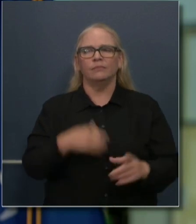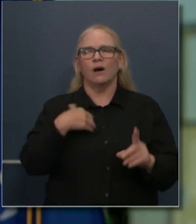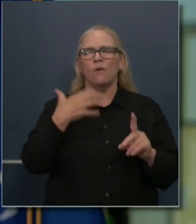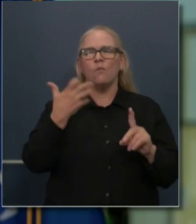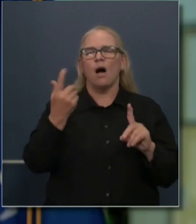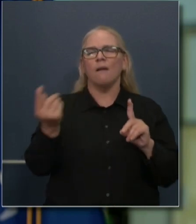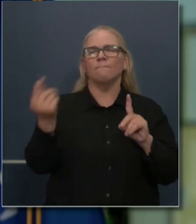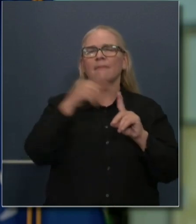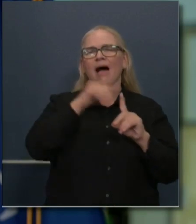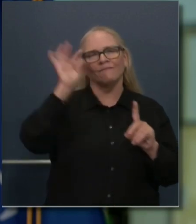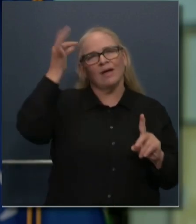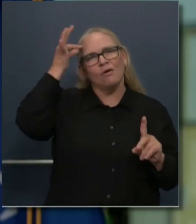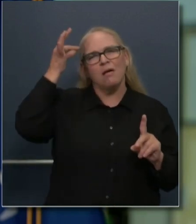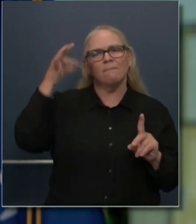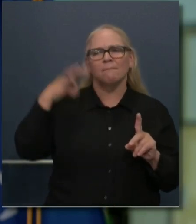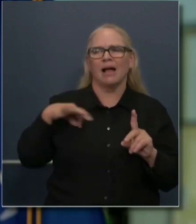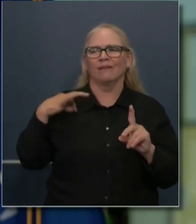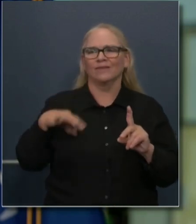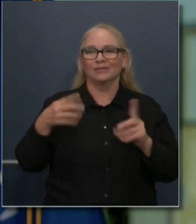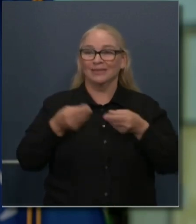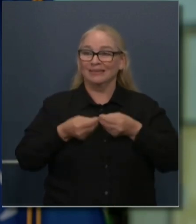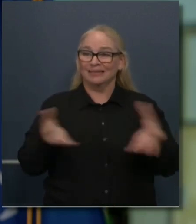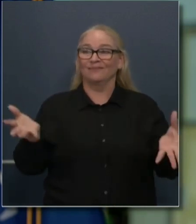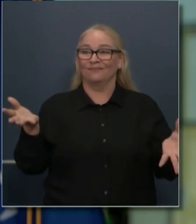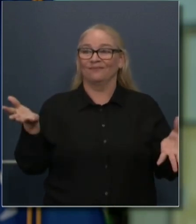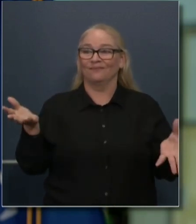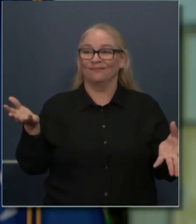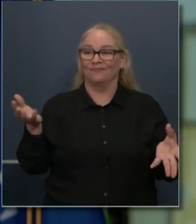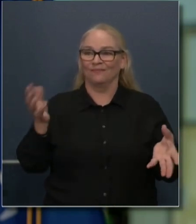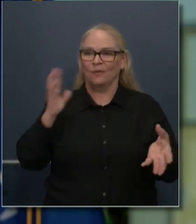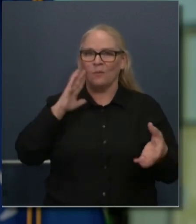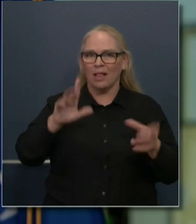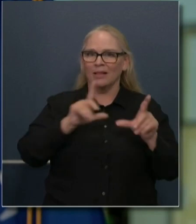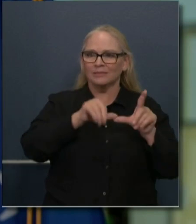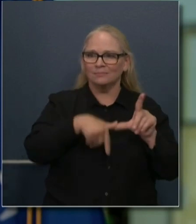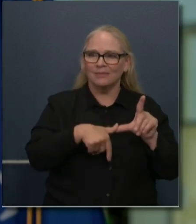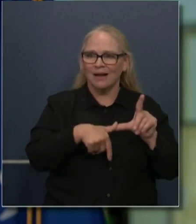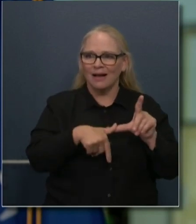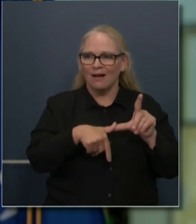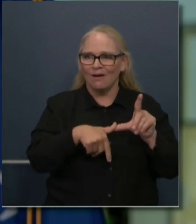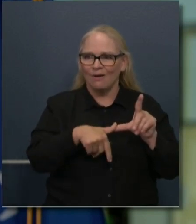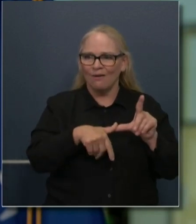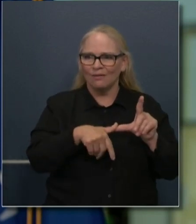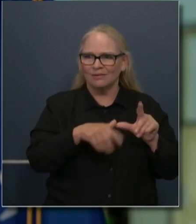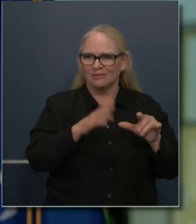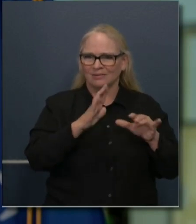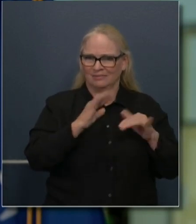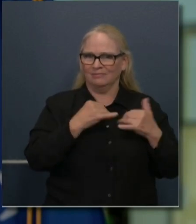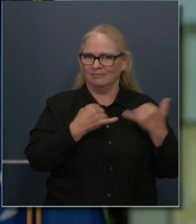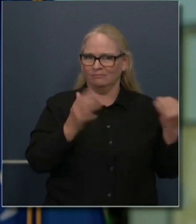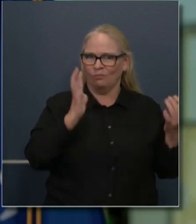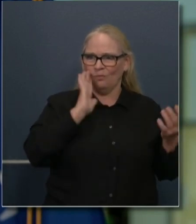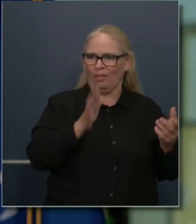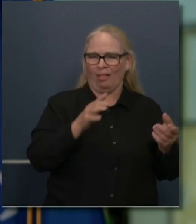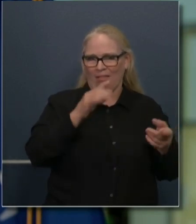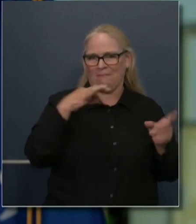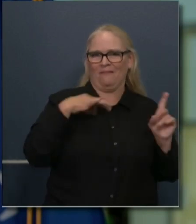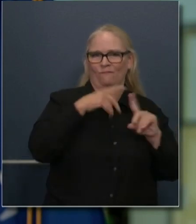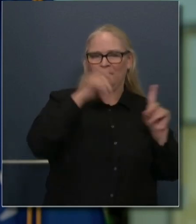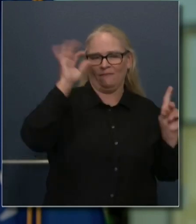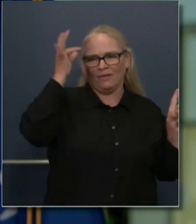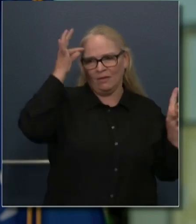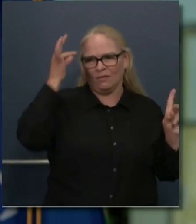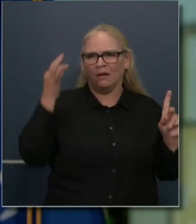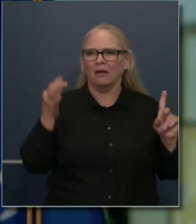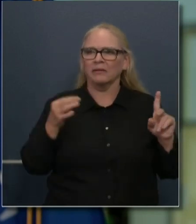that there is work that's done on the federal level, but even on the best case scenario, we are still likely talking about a